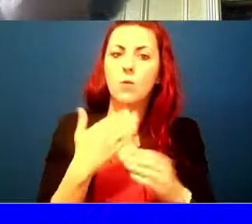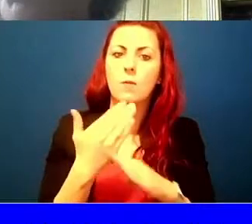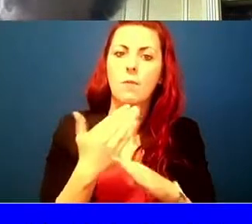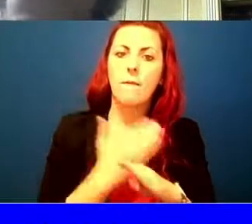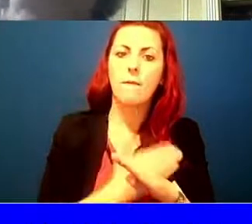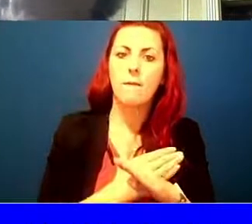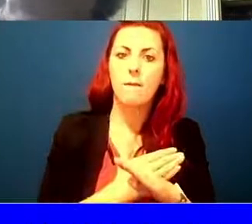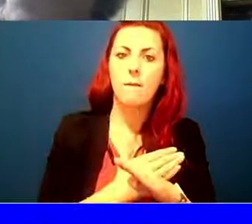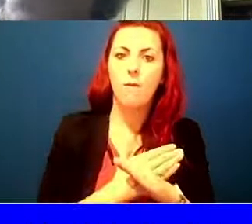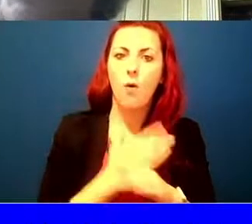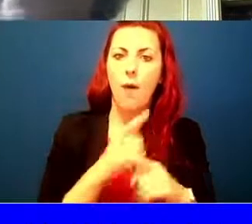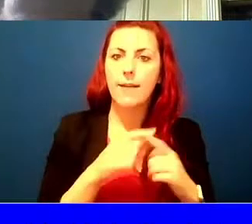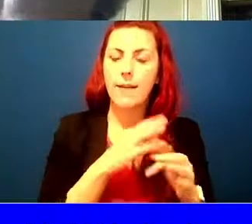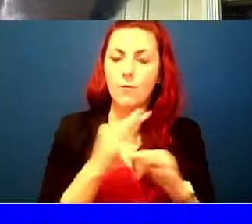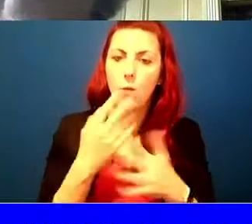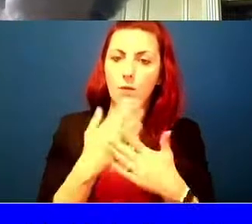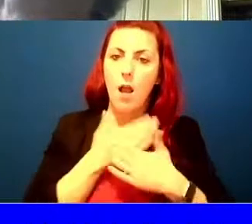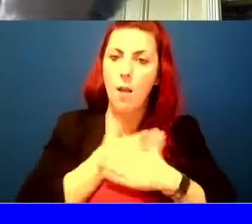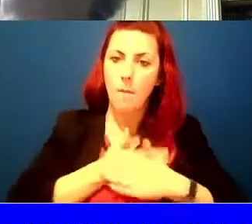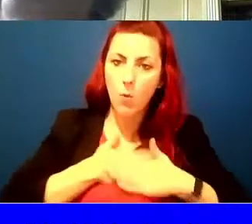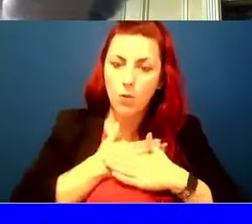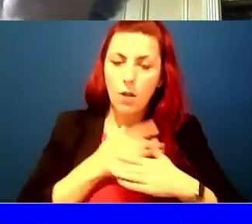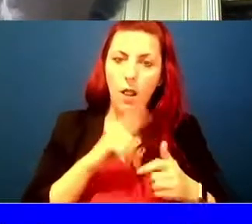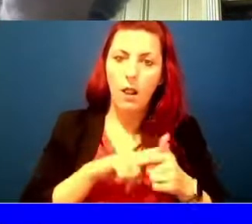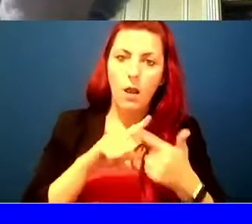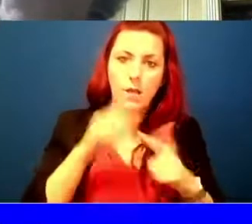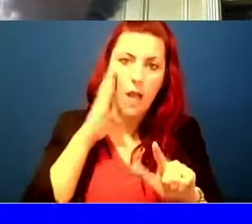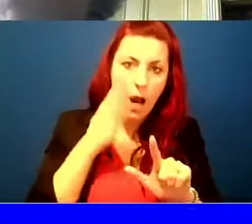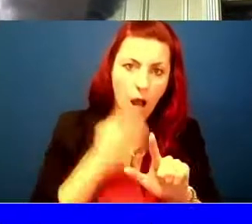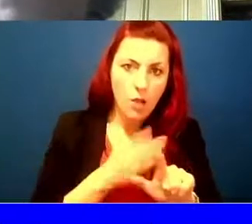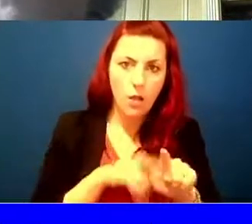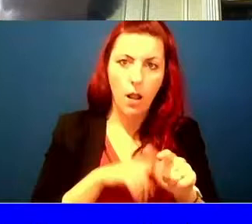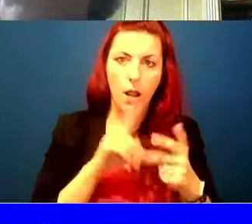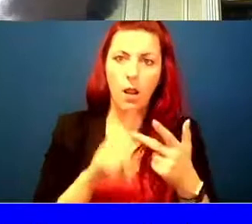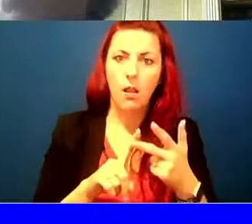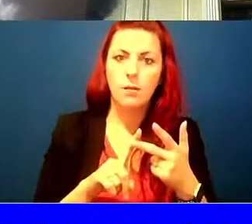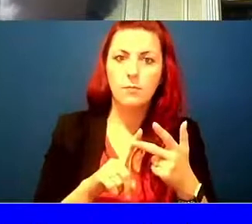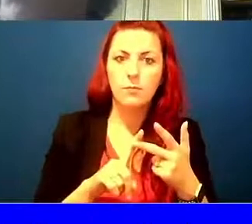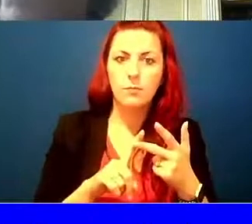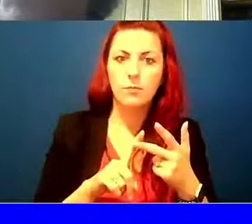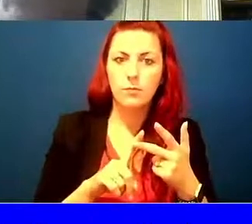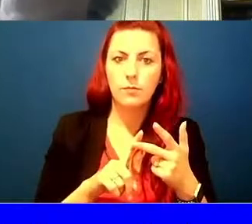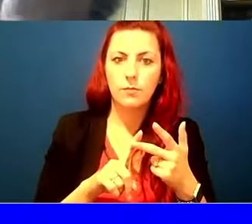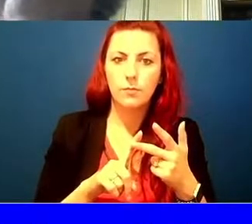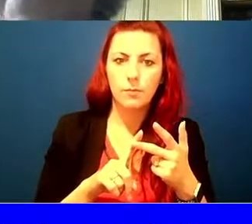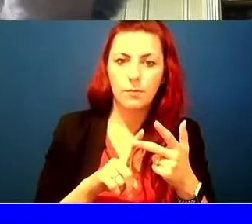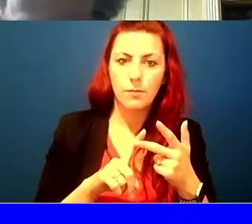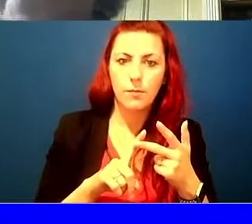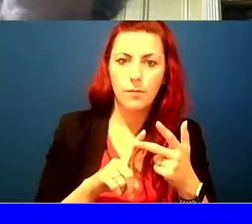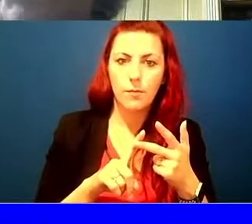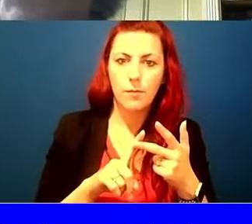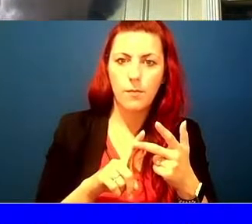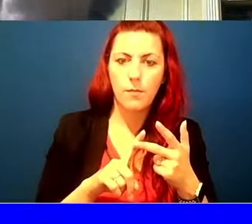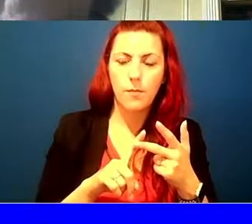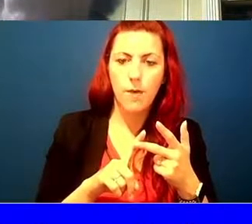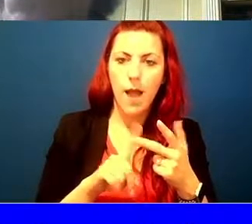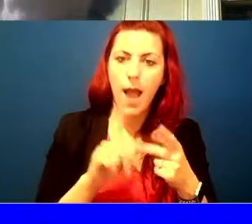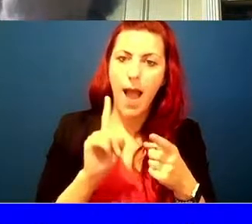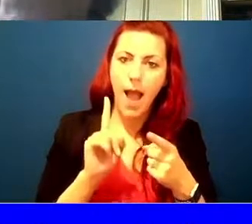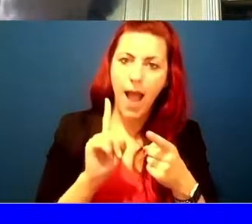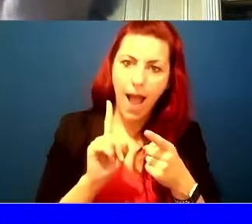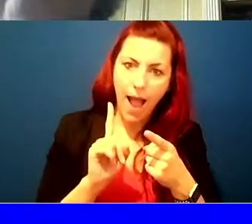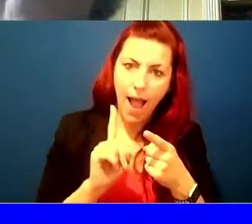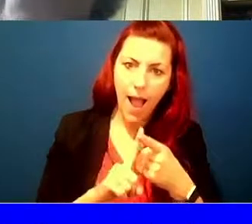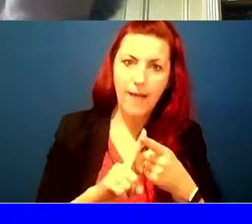is emotional abuse, psychological abuse, threatening, coercive control, undue influence. And again, just to give